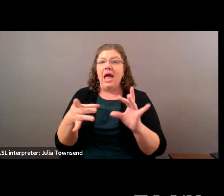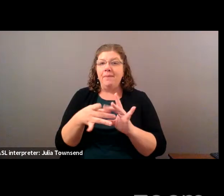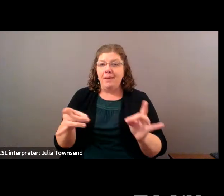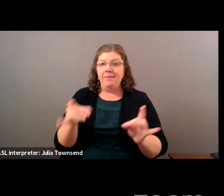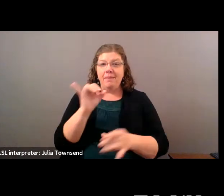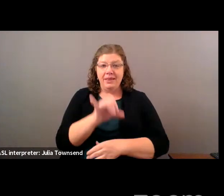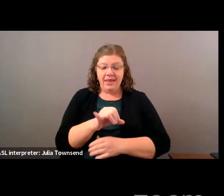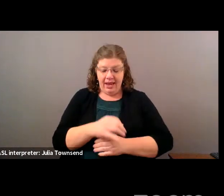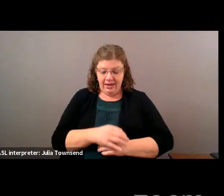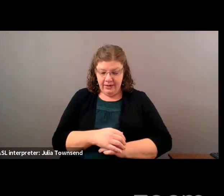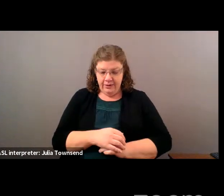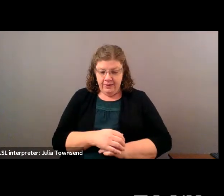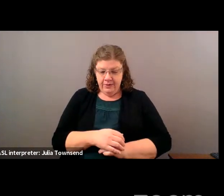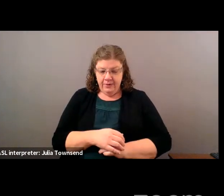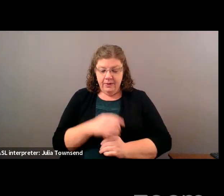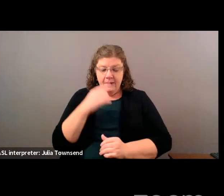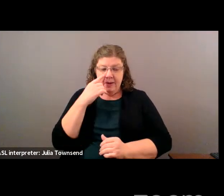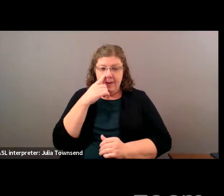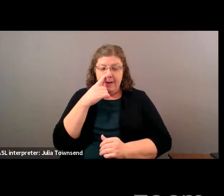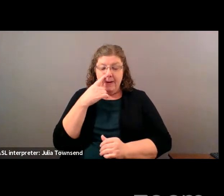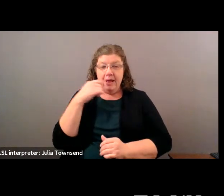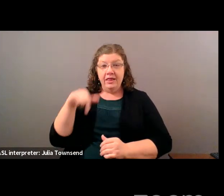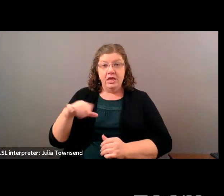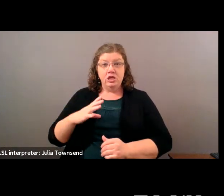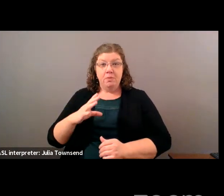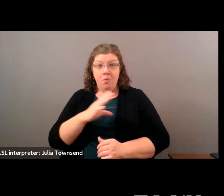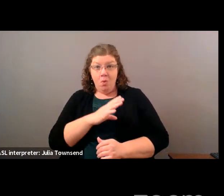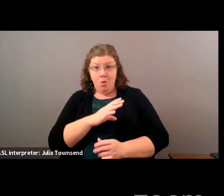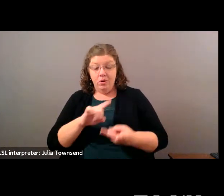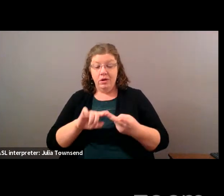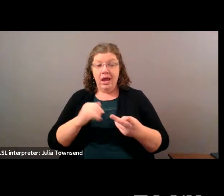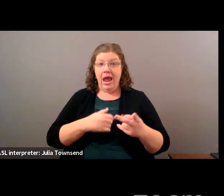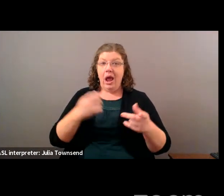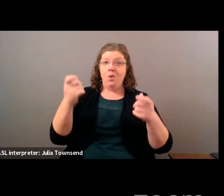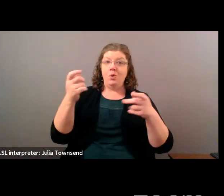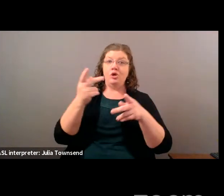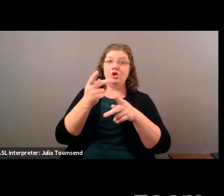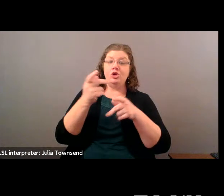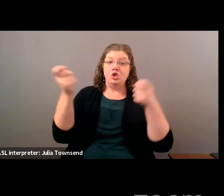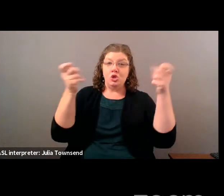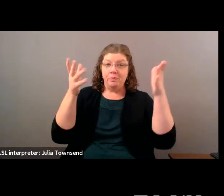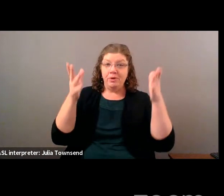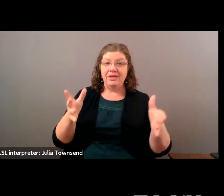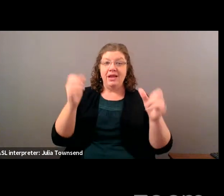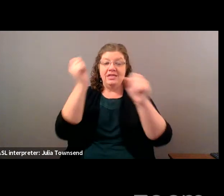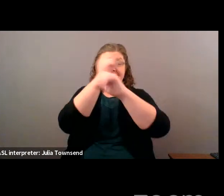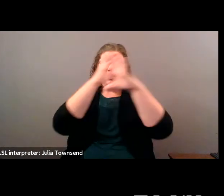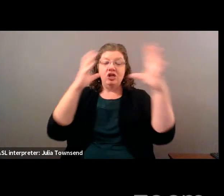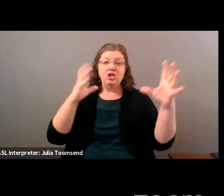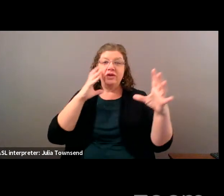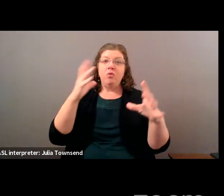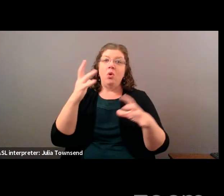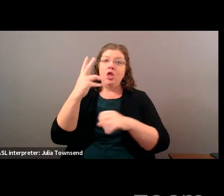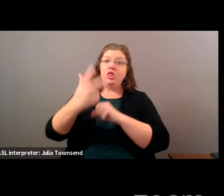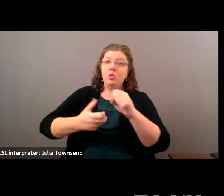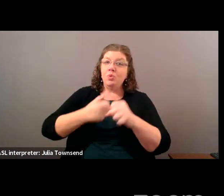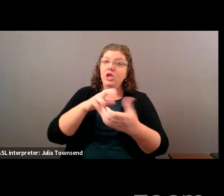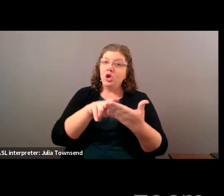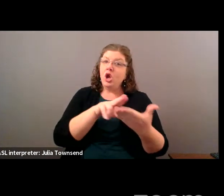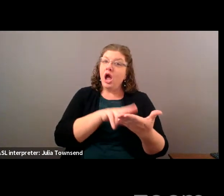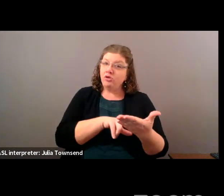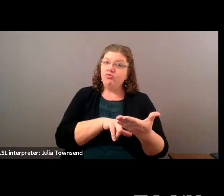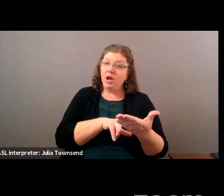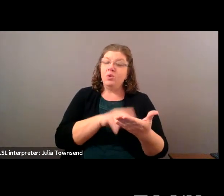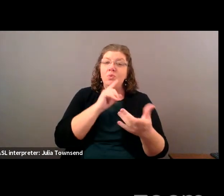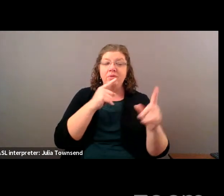item. This board and our superintendent's vision to secure a 3-year, not only a 3-year contract, because that's what we really